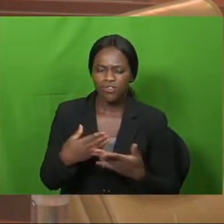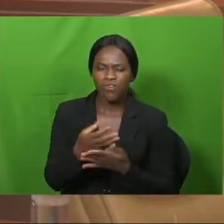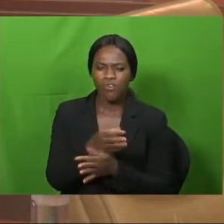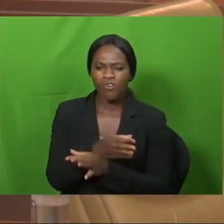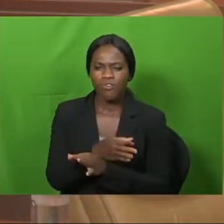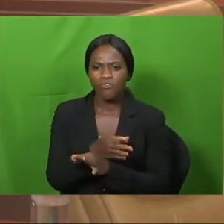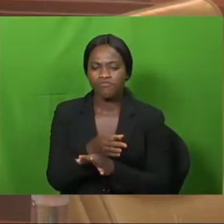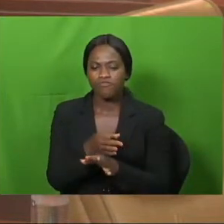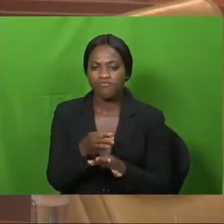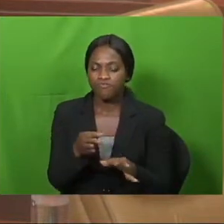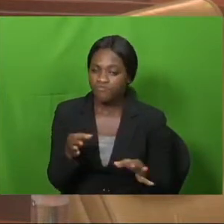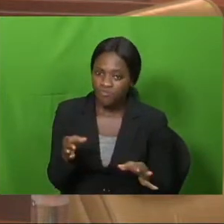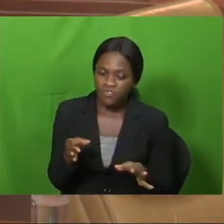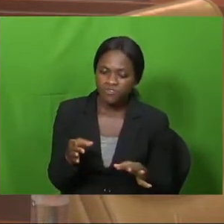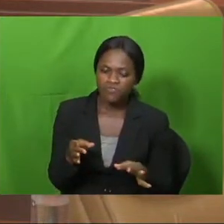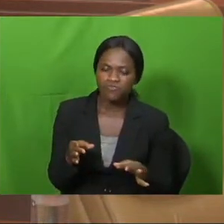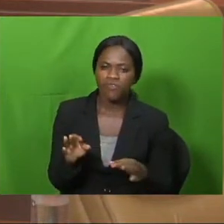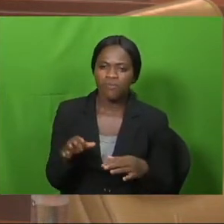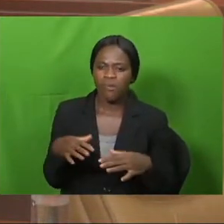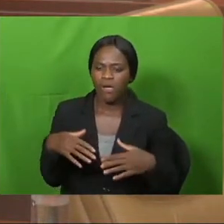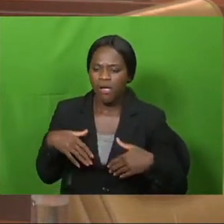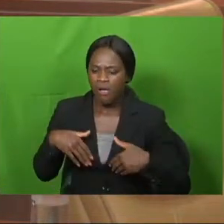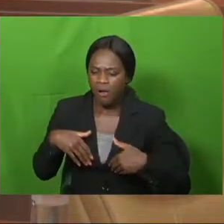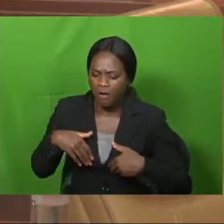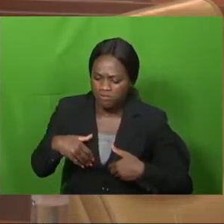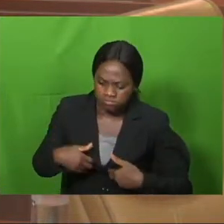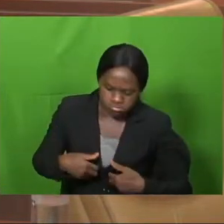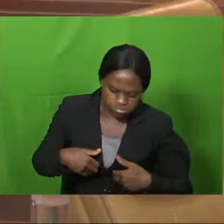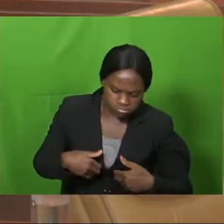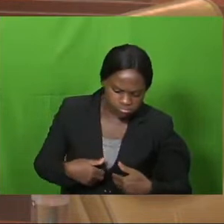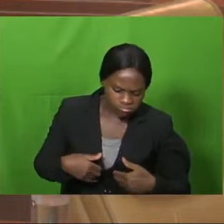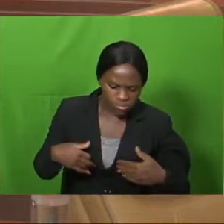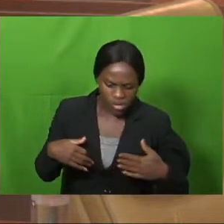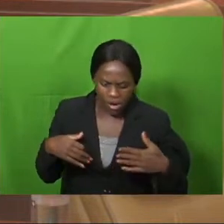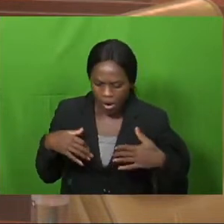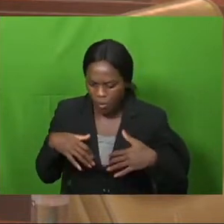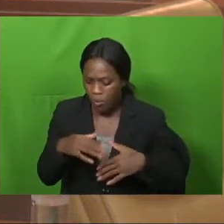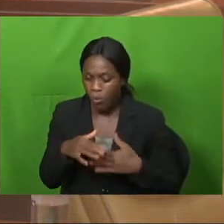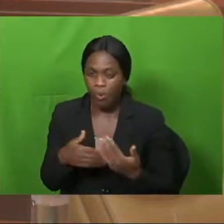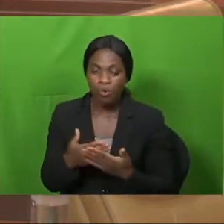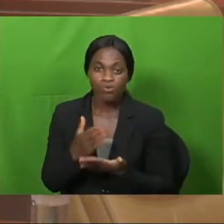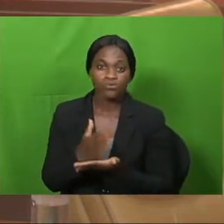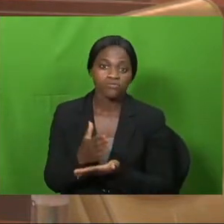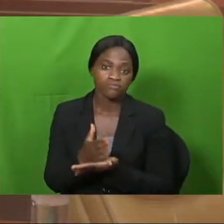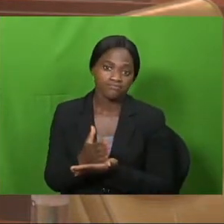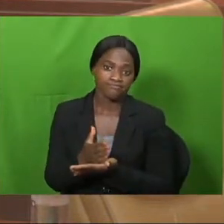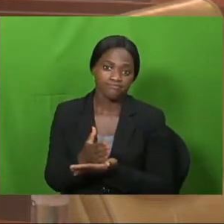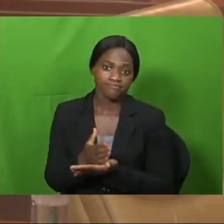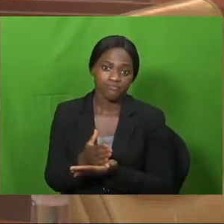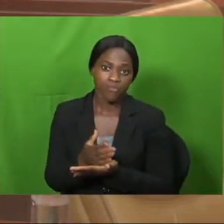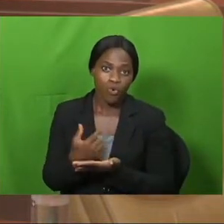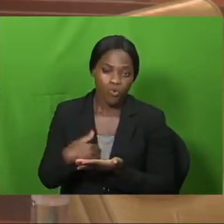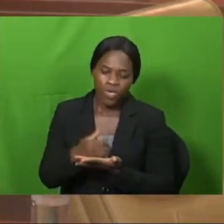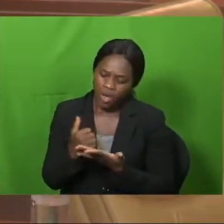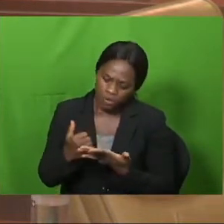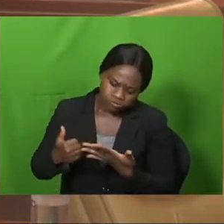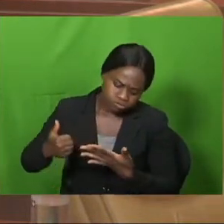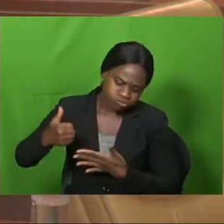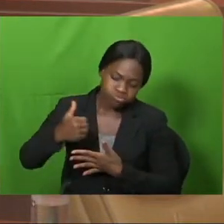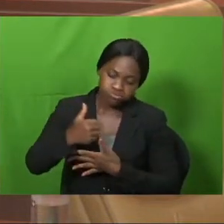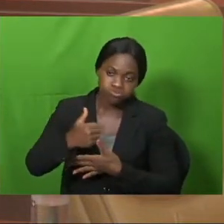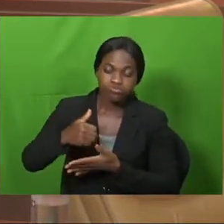the shackles of despair. The economy will bounce back into glory. We better believe